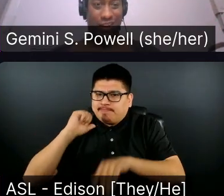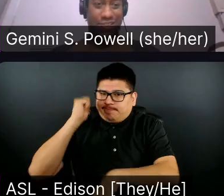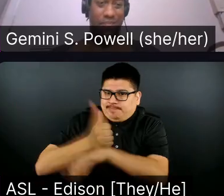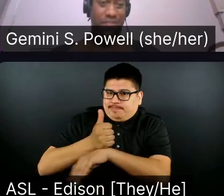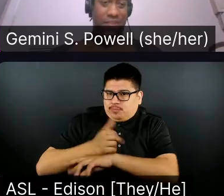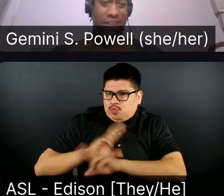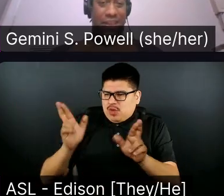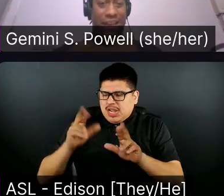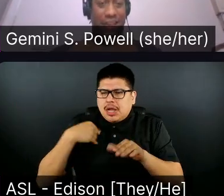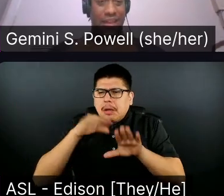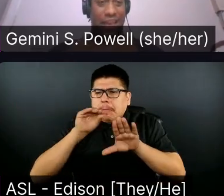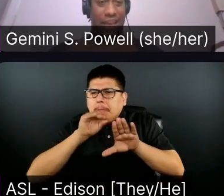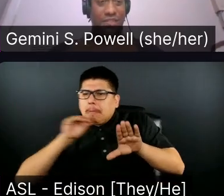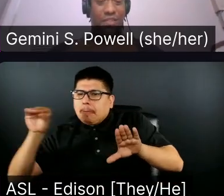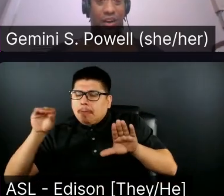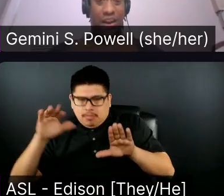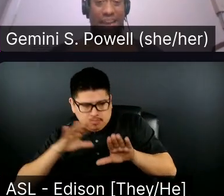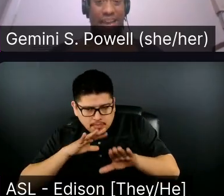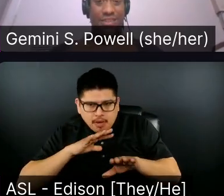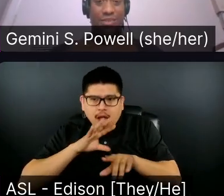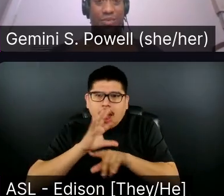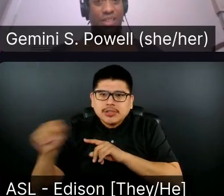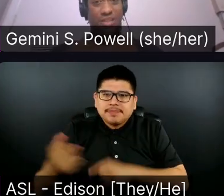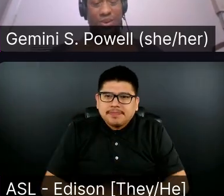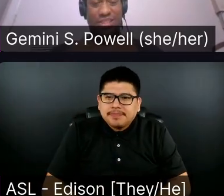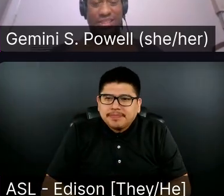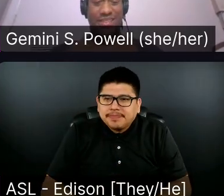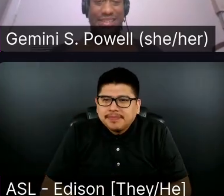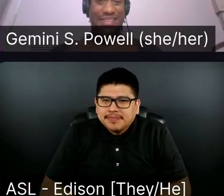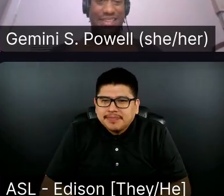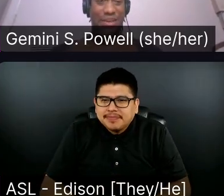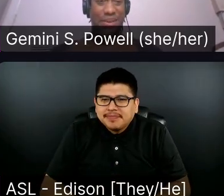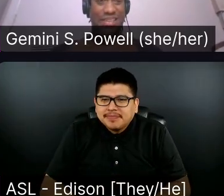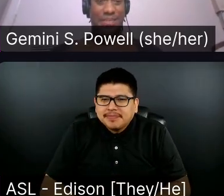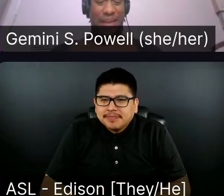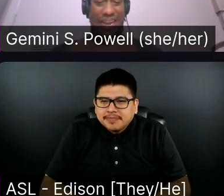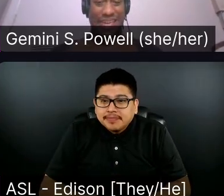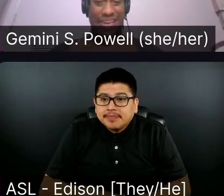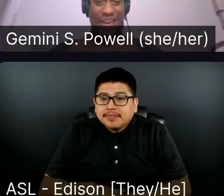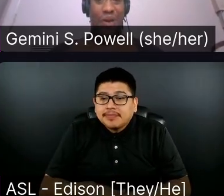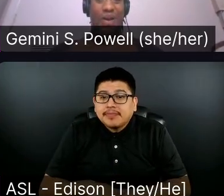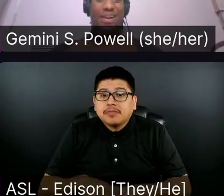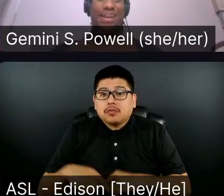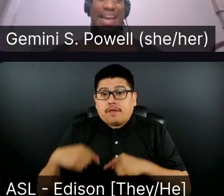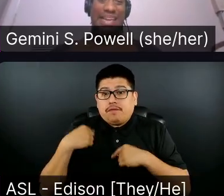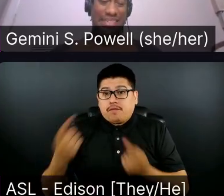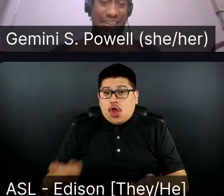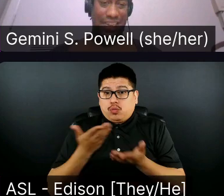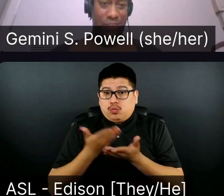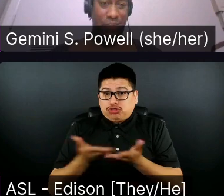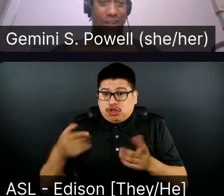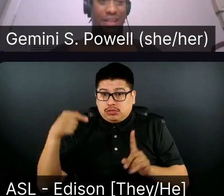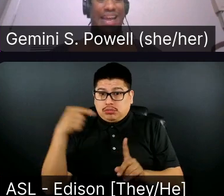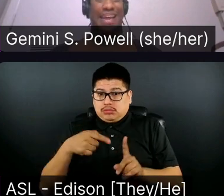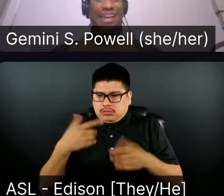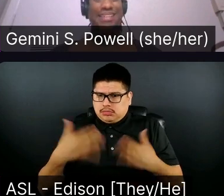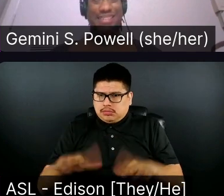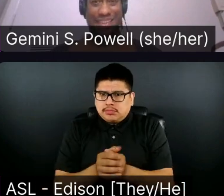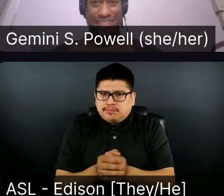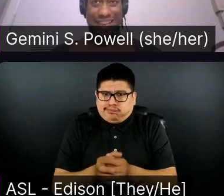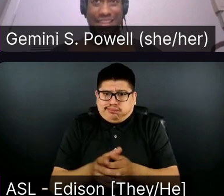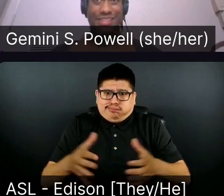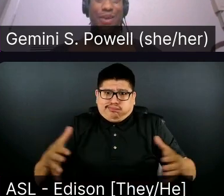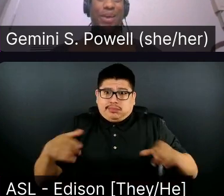somewhere. Awesome. As far as resources to continue expanding on HTML